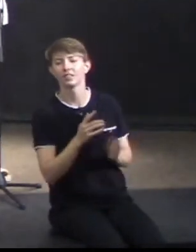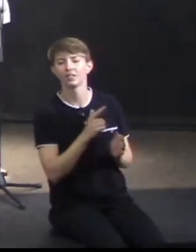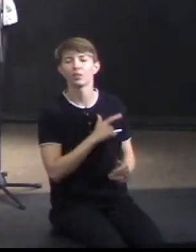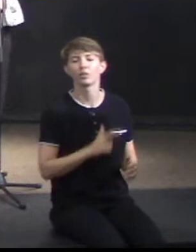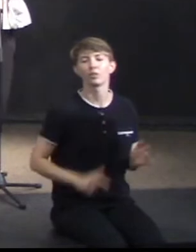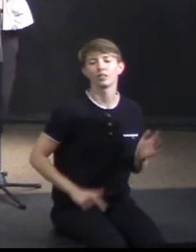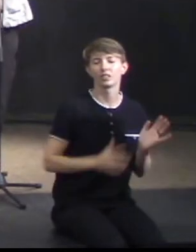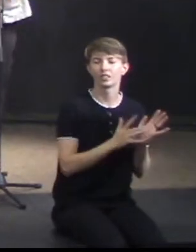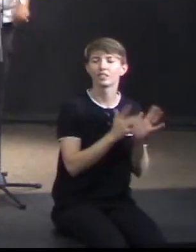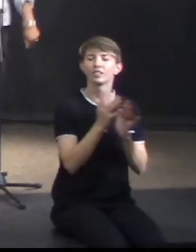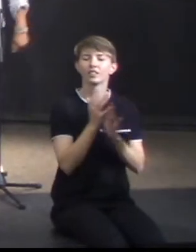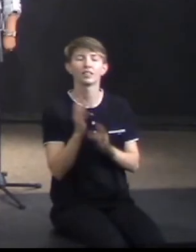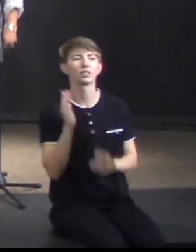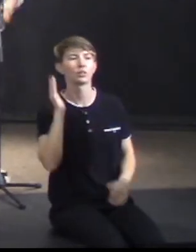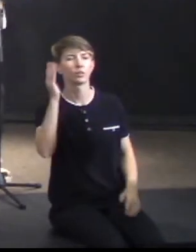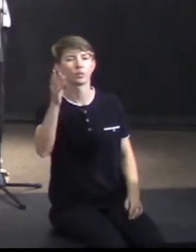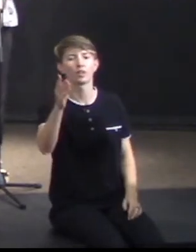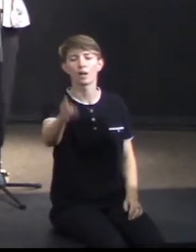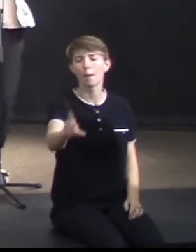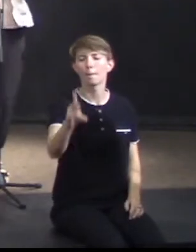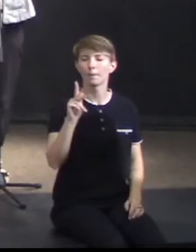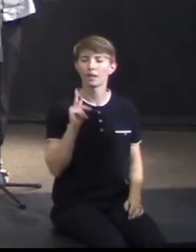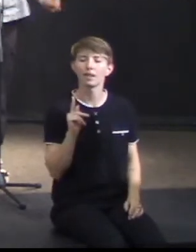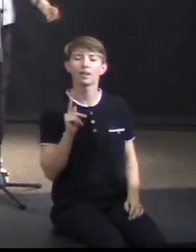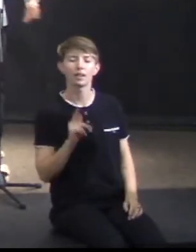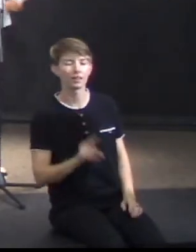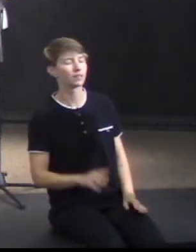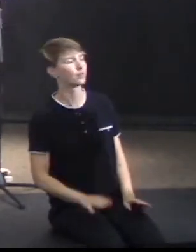Sikurin wana hosi Yesu